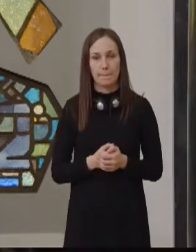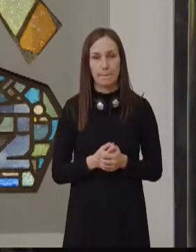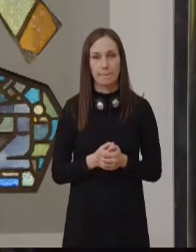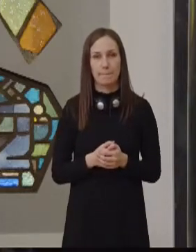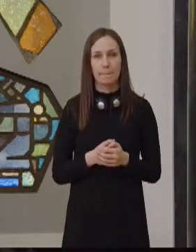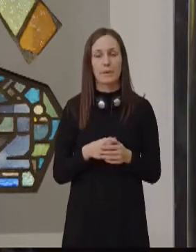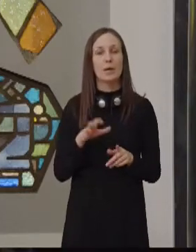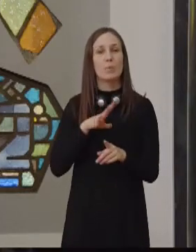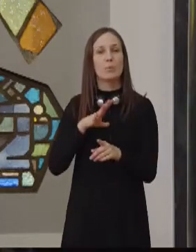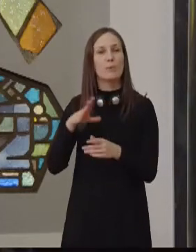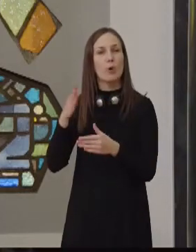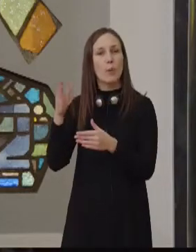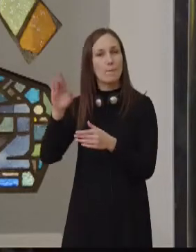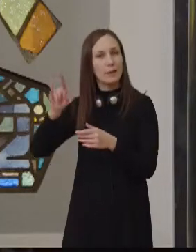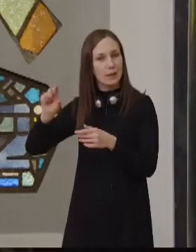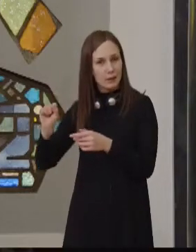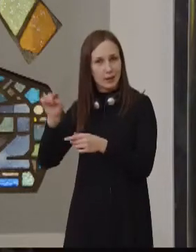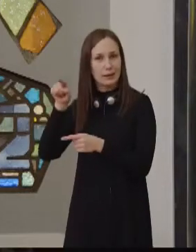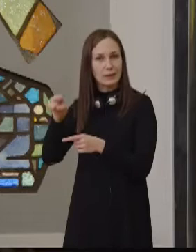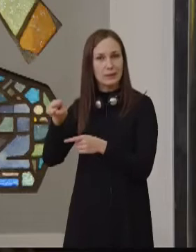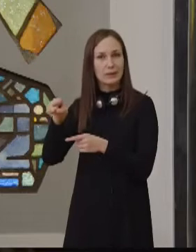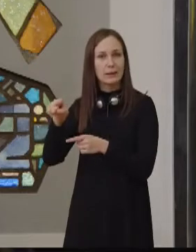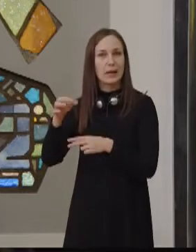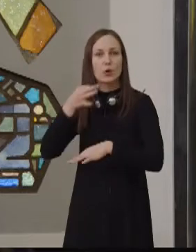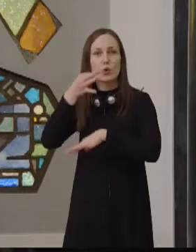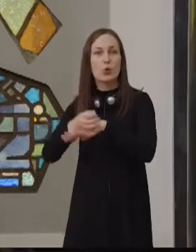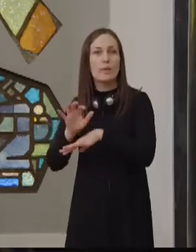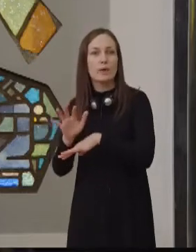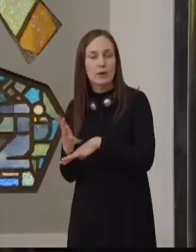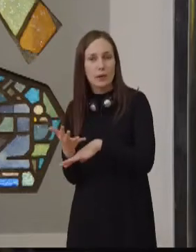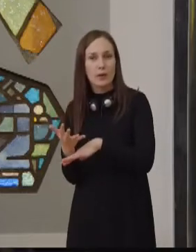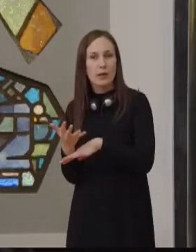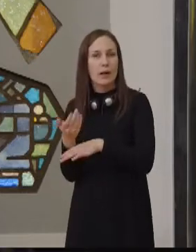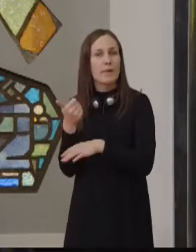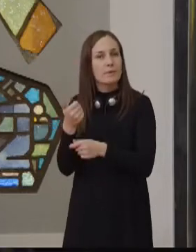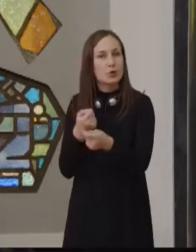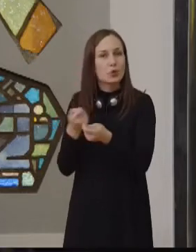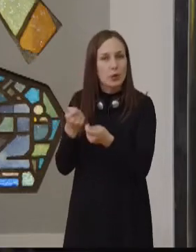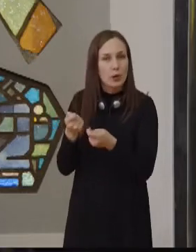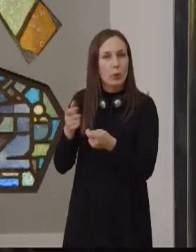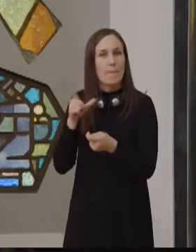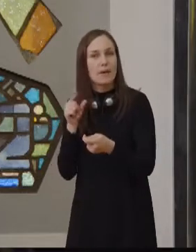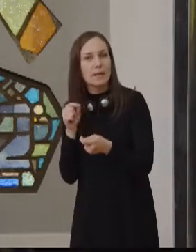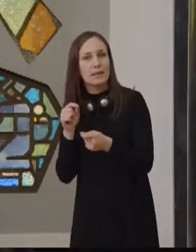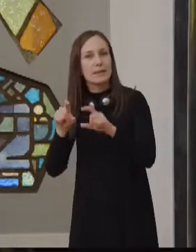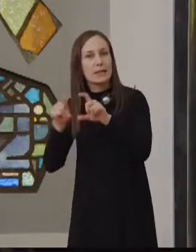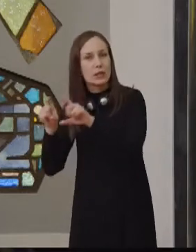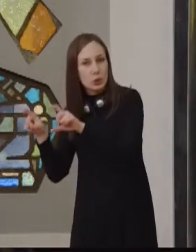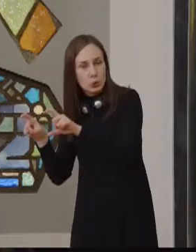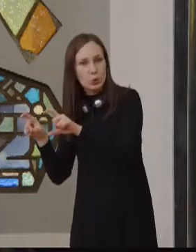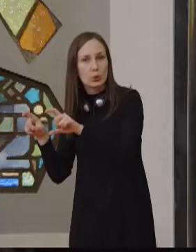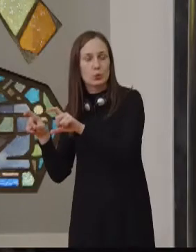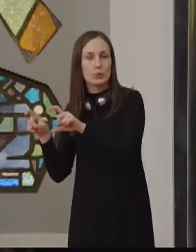same-sex people. There's been a court case for